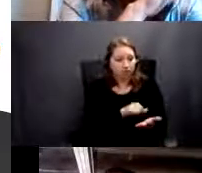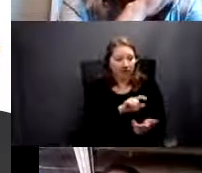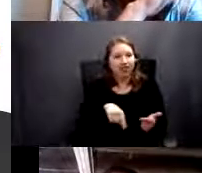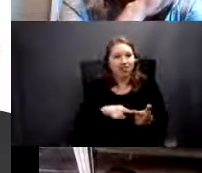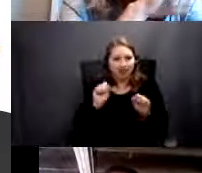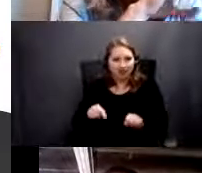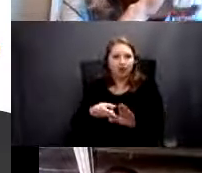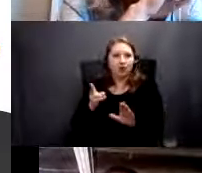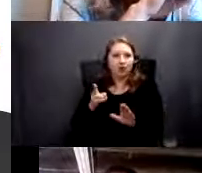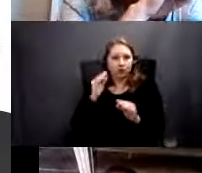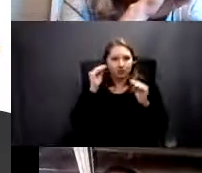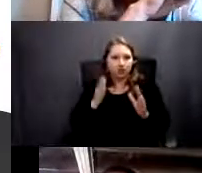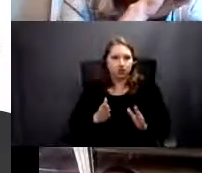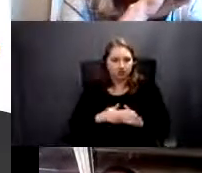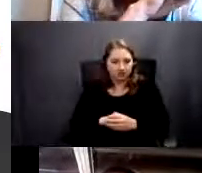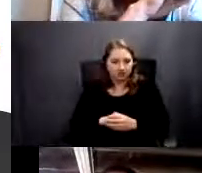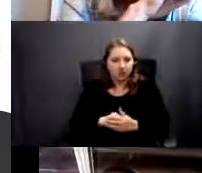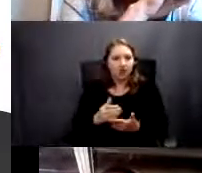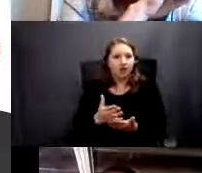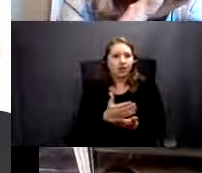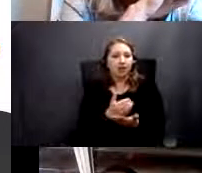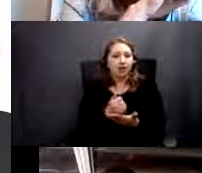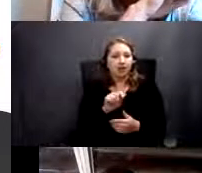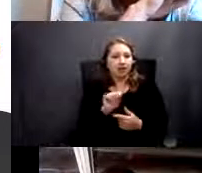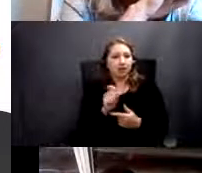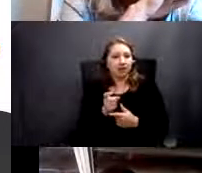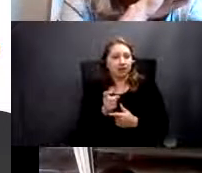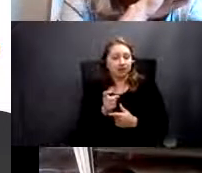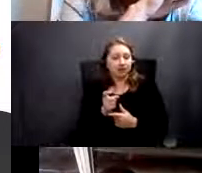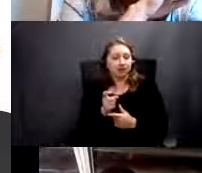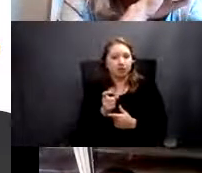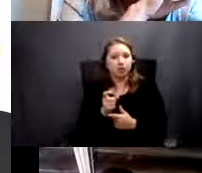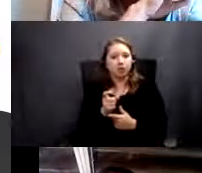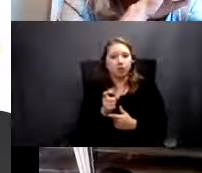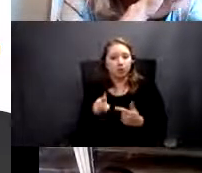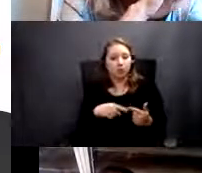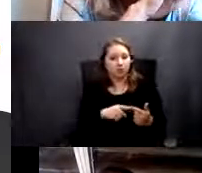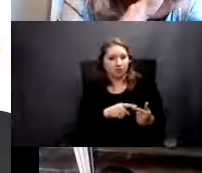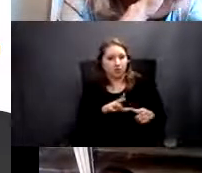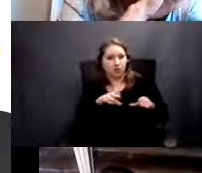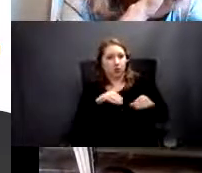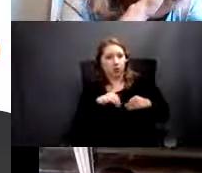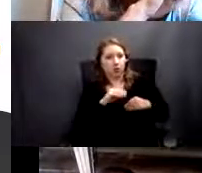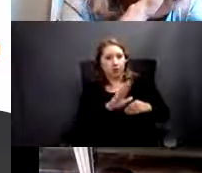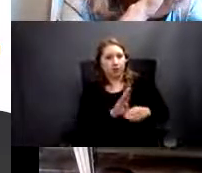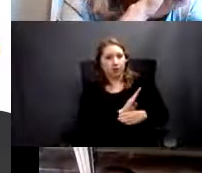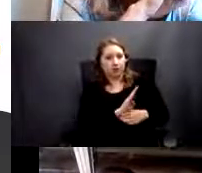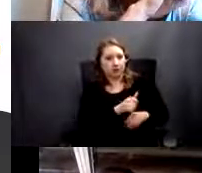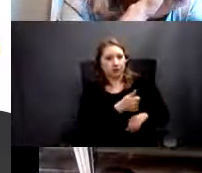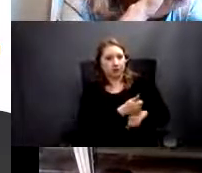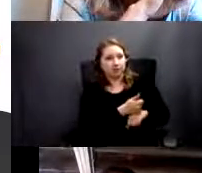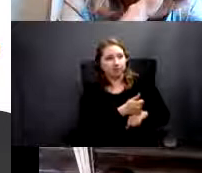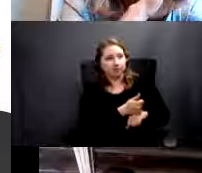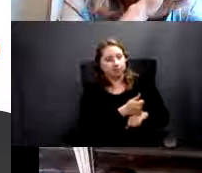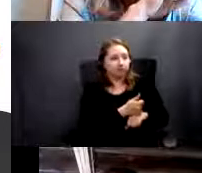Income taxes. So when you have your own business, like working